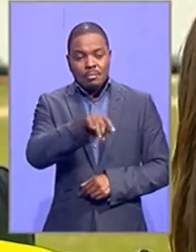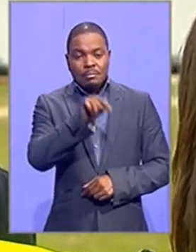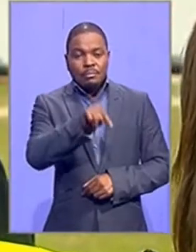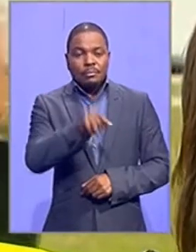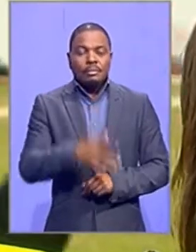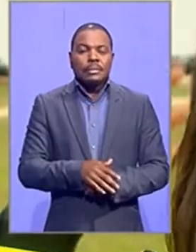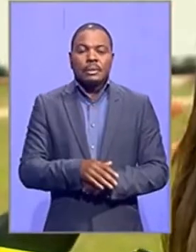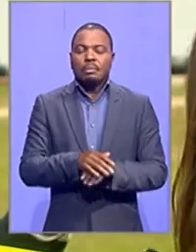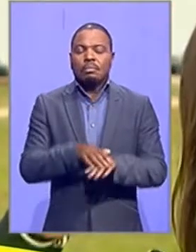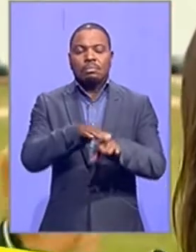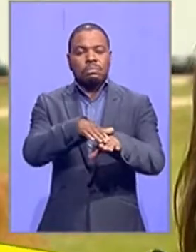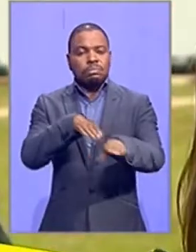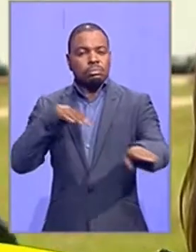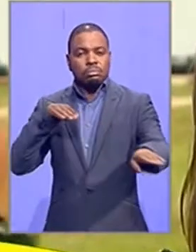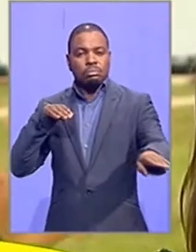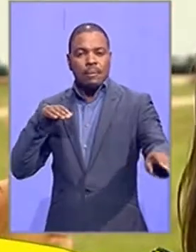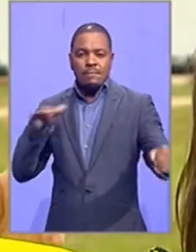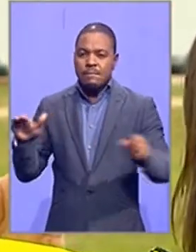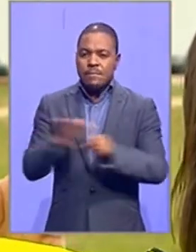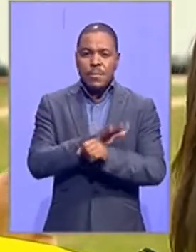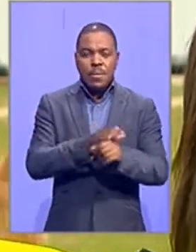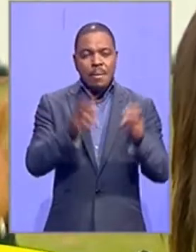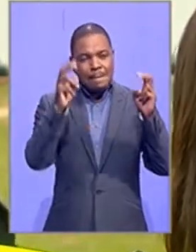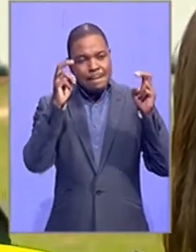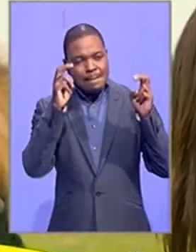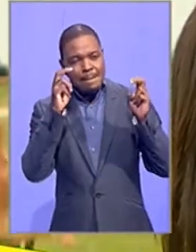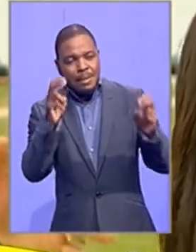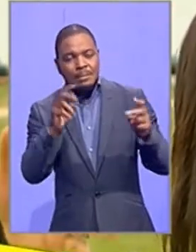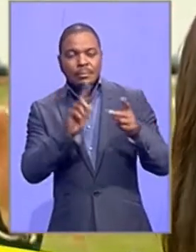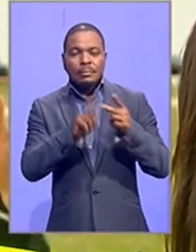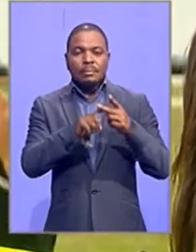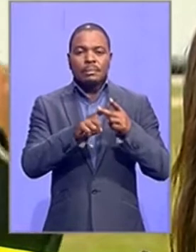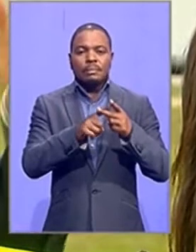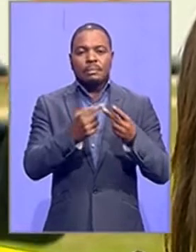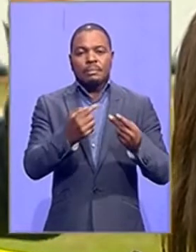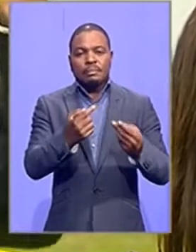be chock-a-blocked with buses and heavy